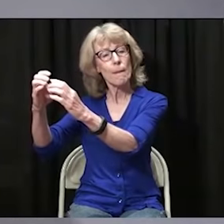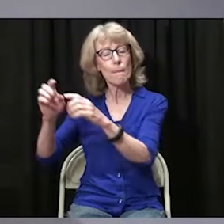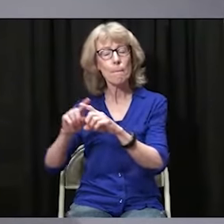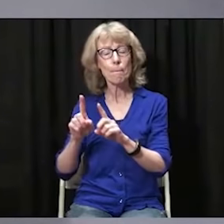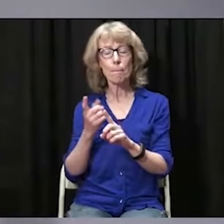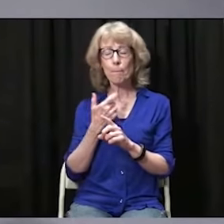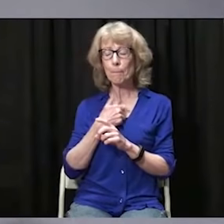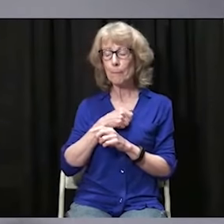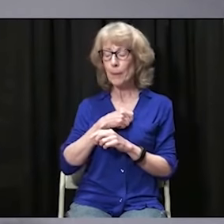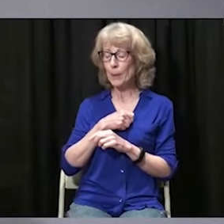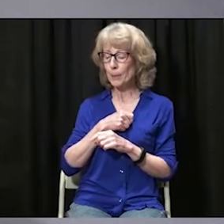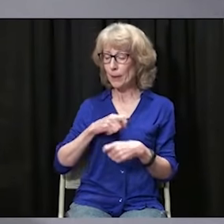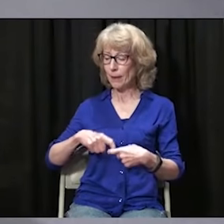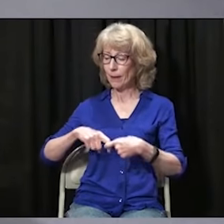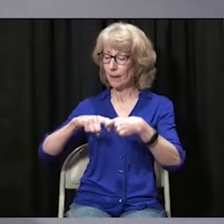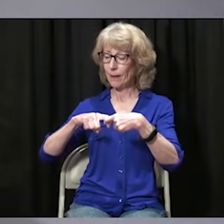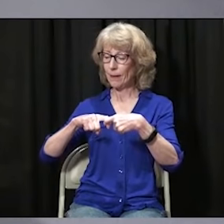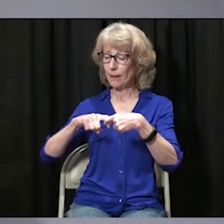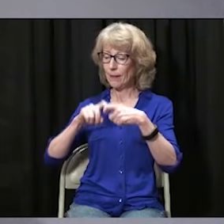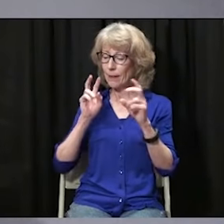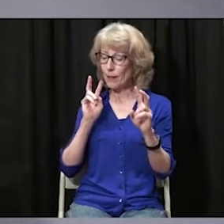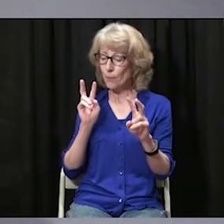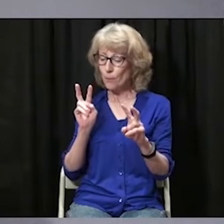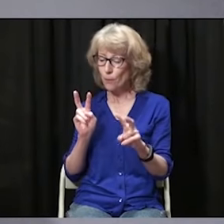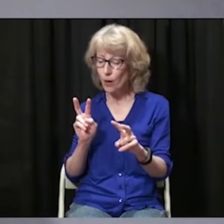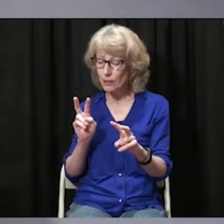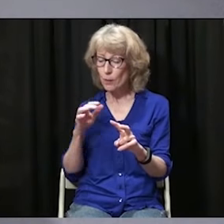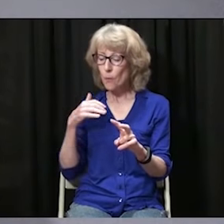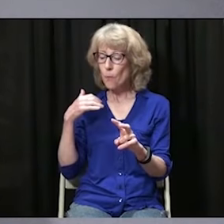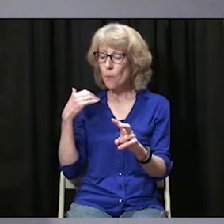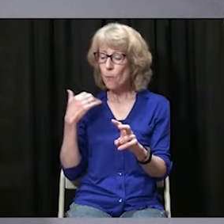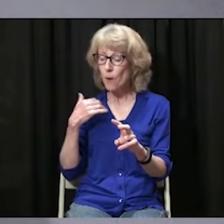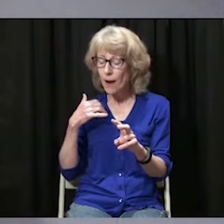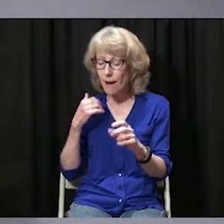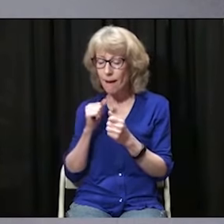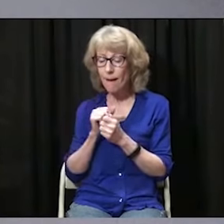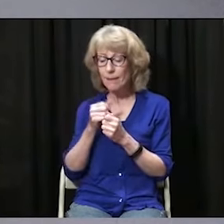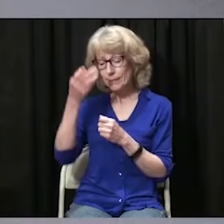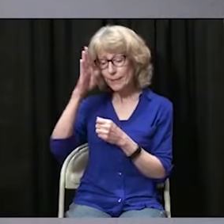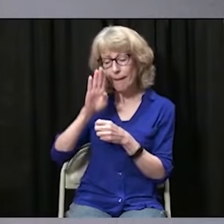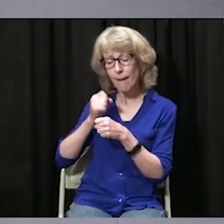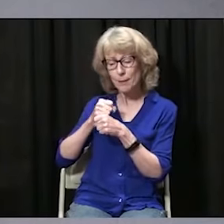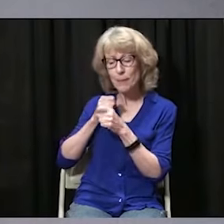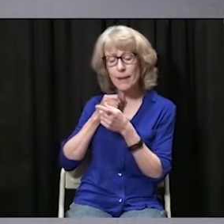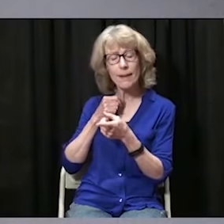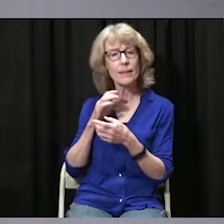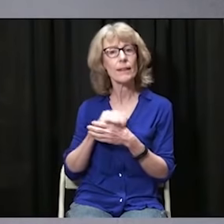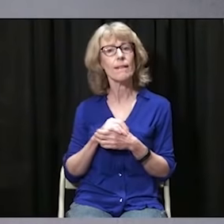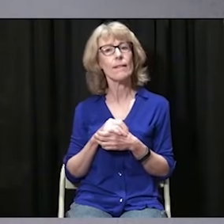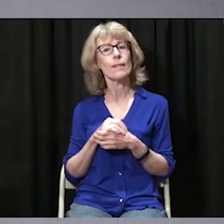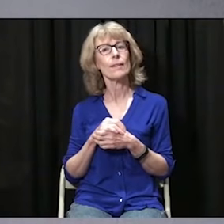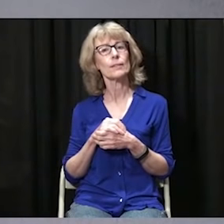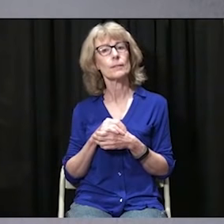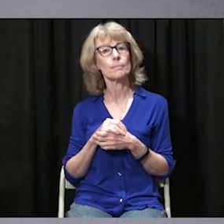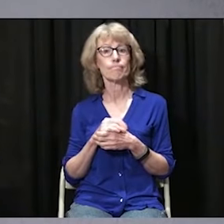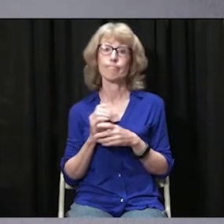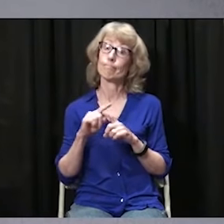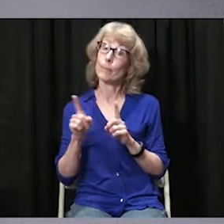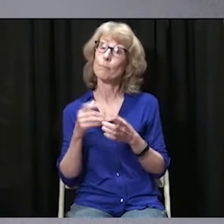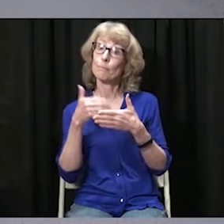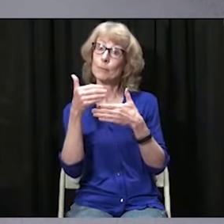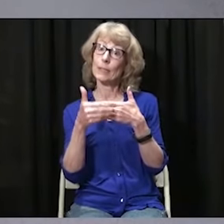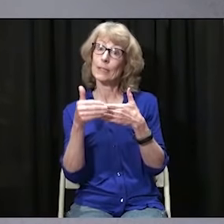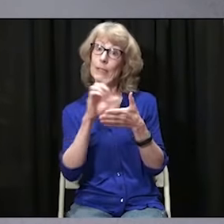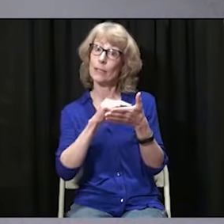and wonder, wow, look at our creator. Now, I want you to look at the very next verse in